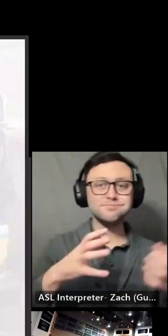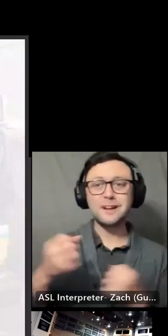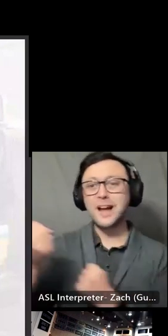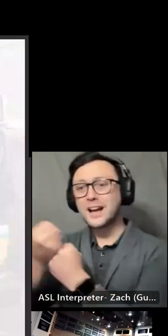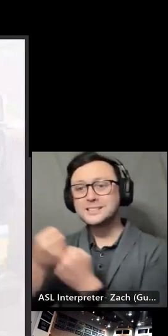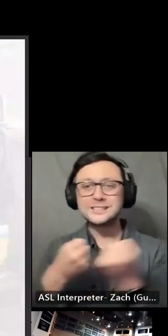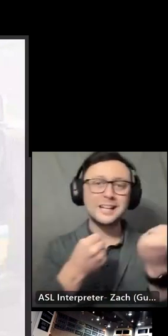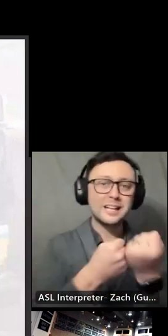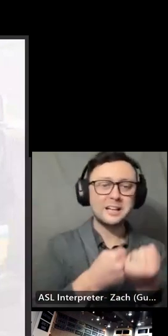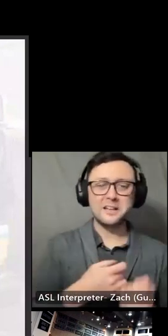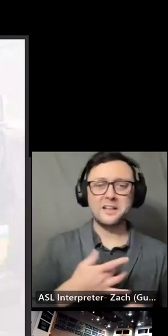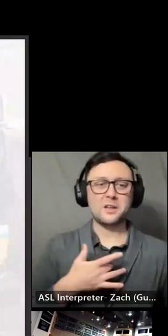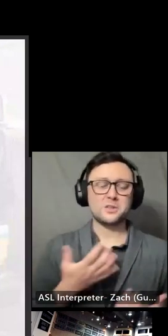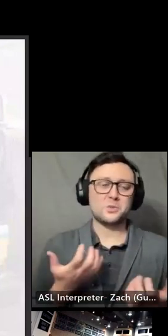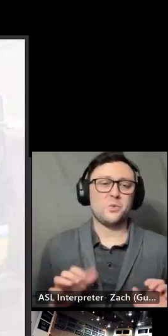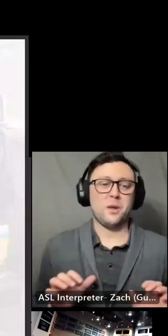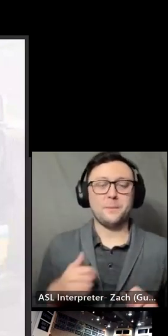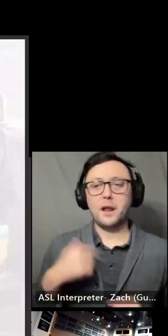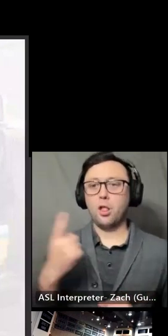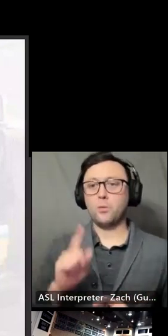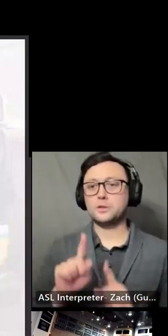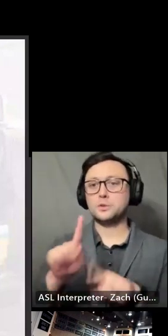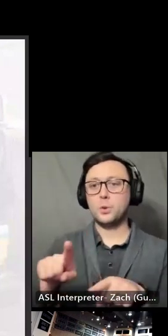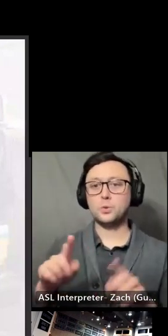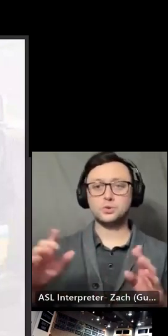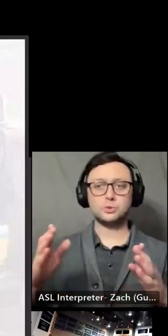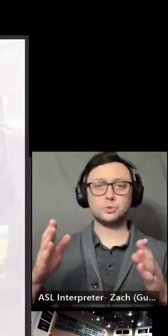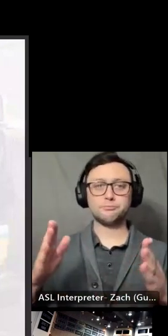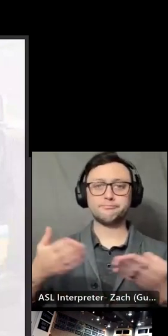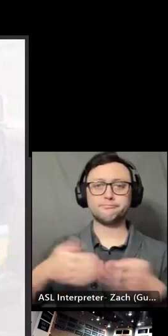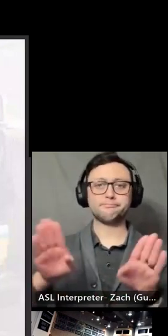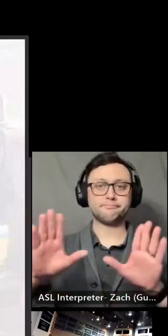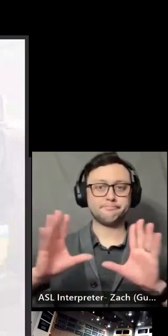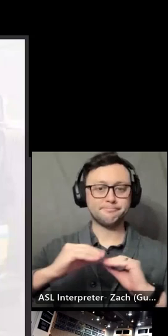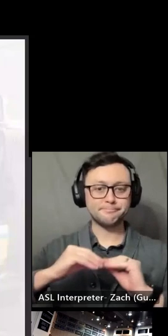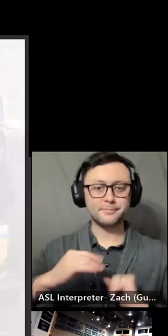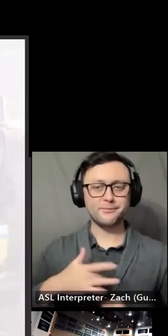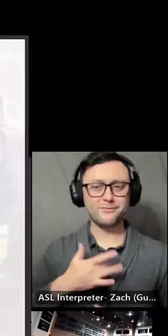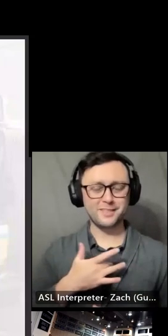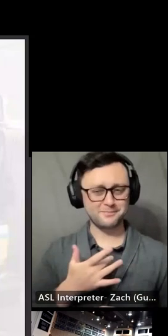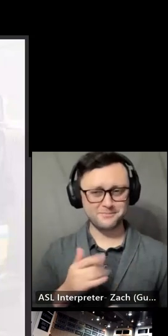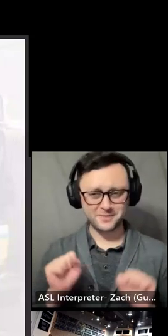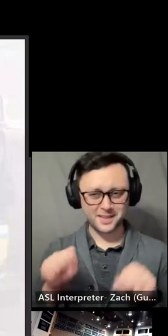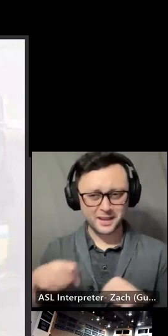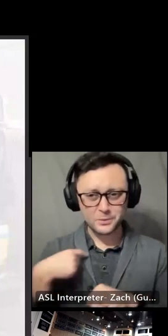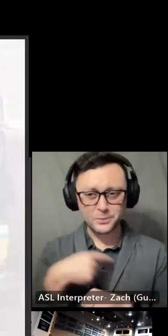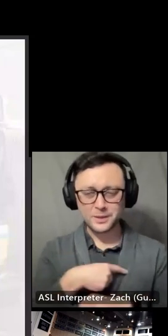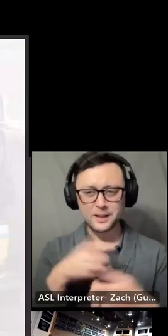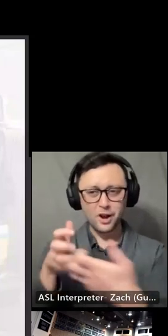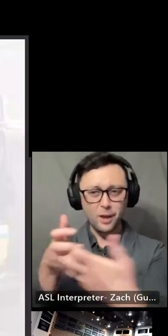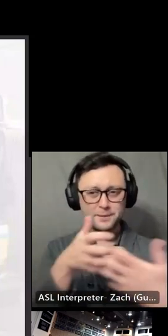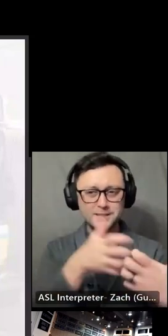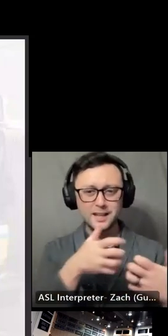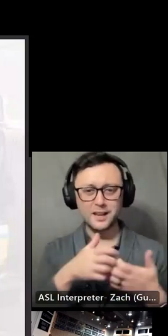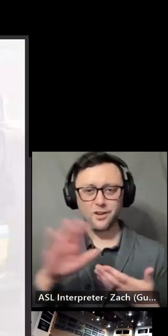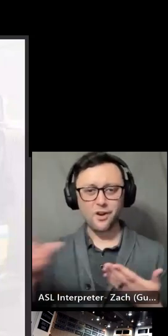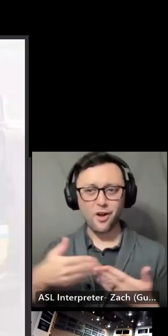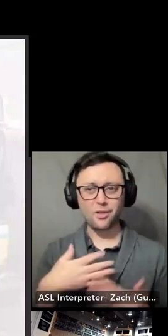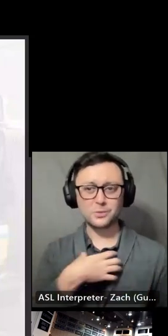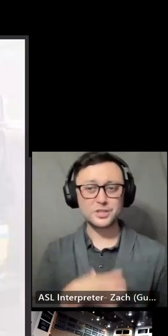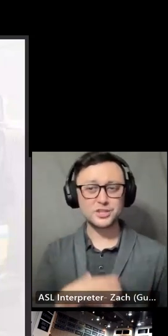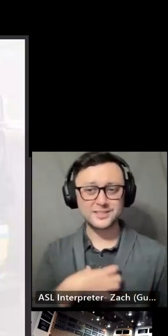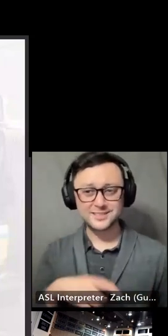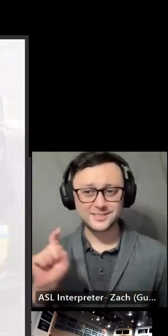into these things saying, isn't there a way we can try to accommodate all wishes?